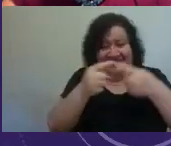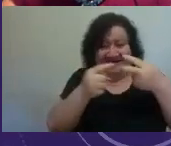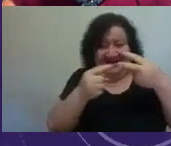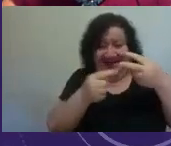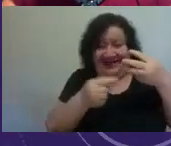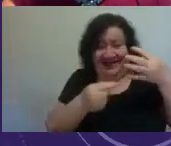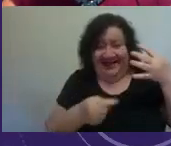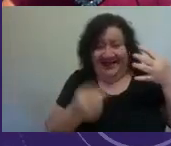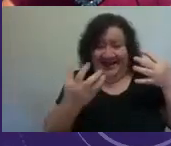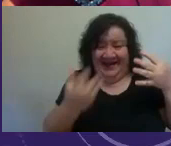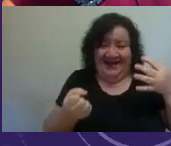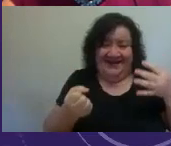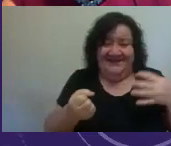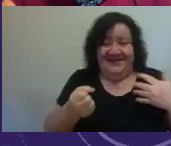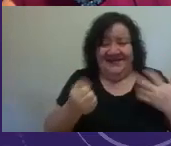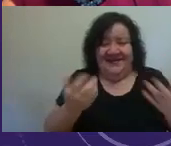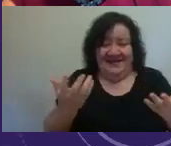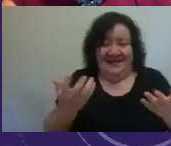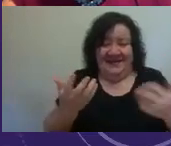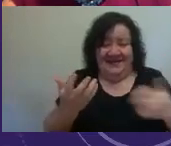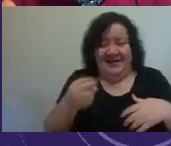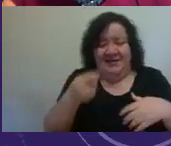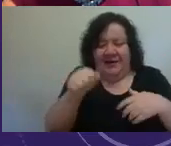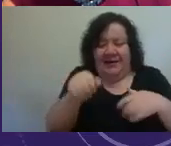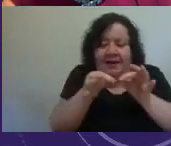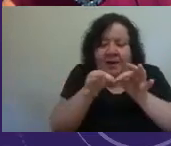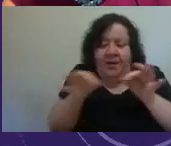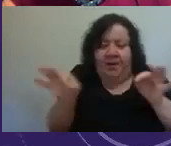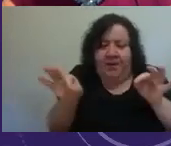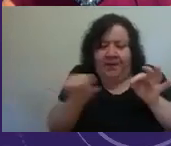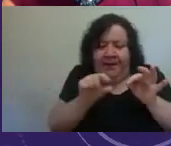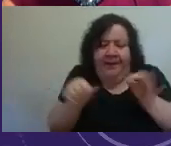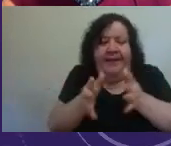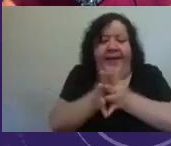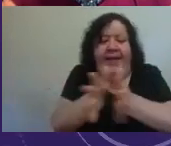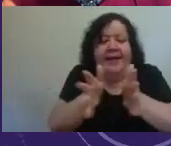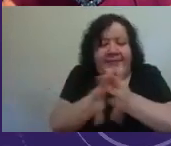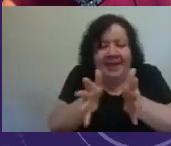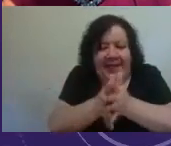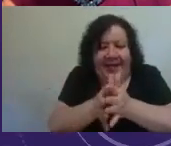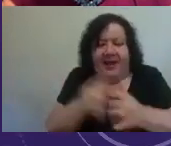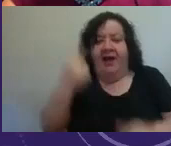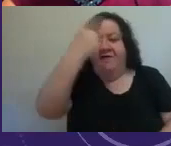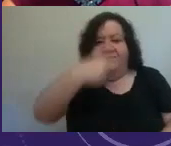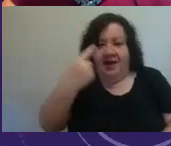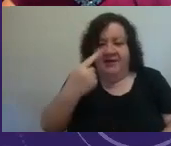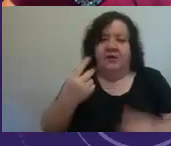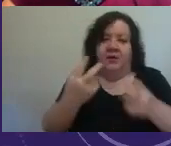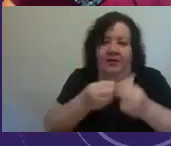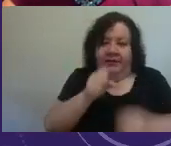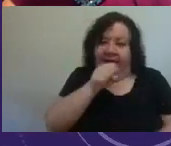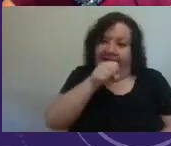face with money symbol for eyes and stuck out tongue. You guys free tonight? Give me a